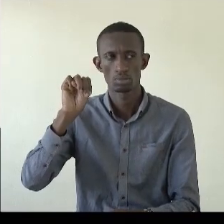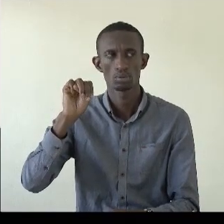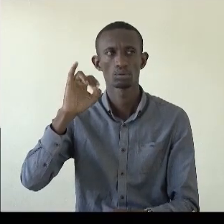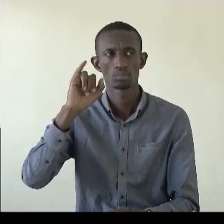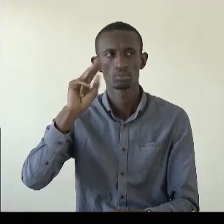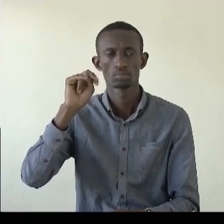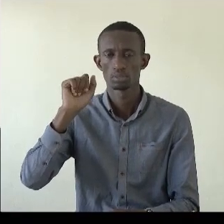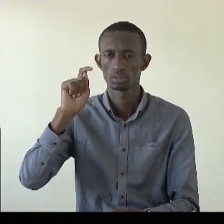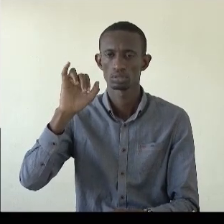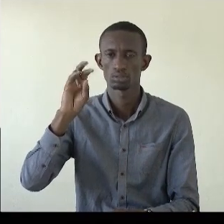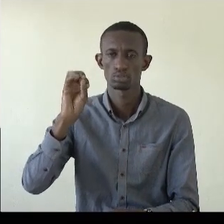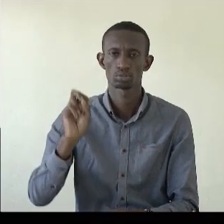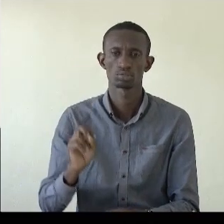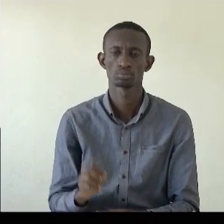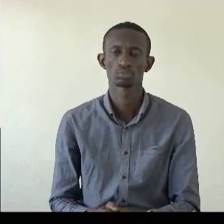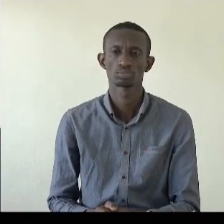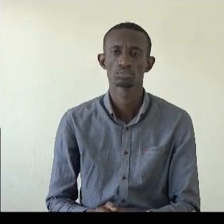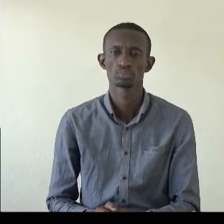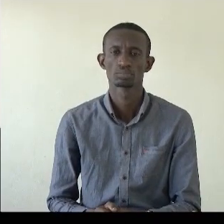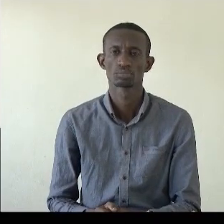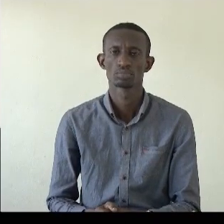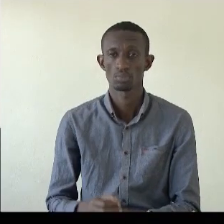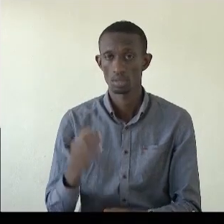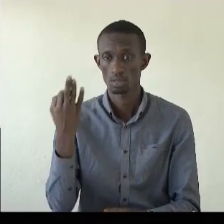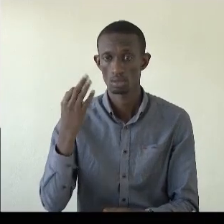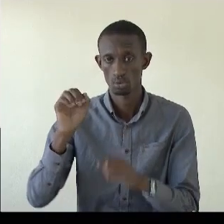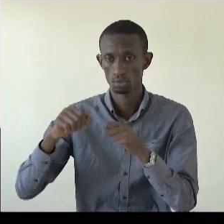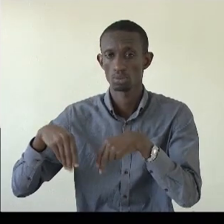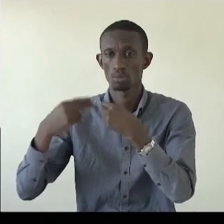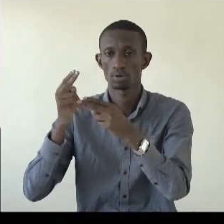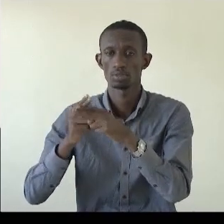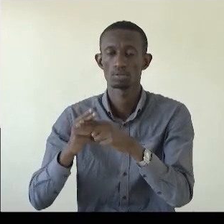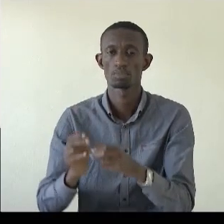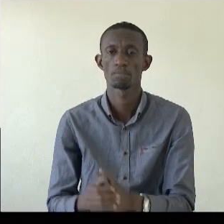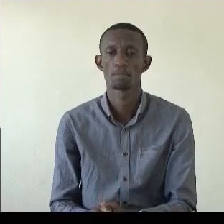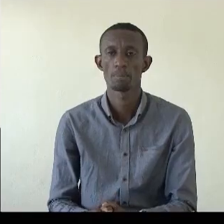And then 3, we can call it